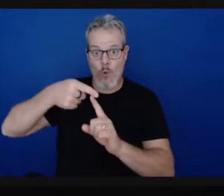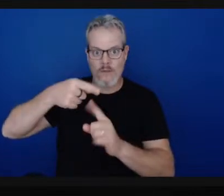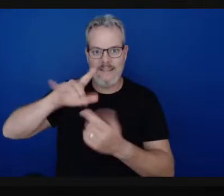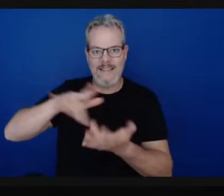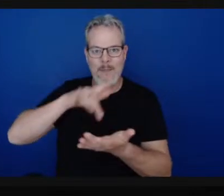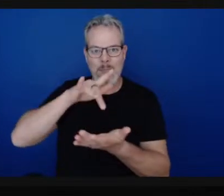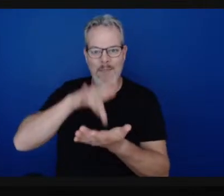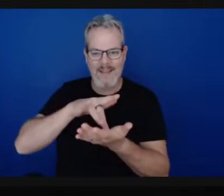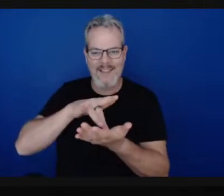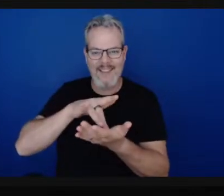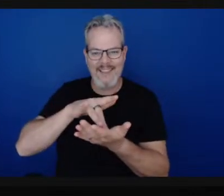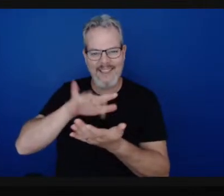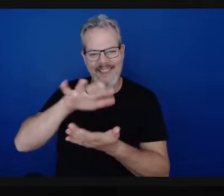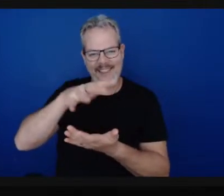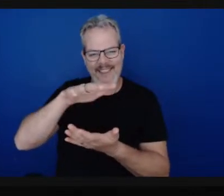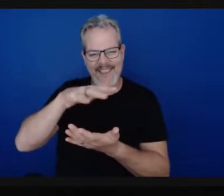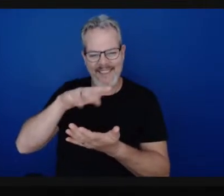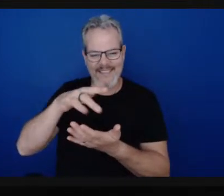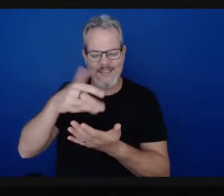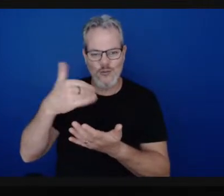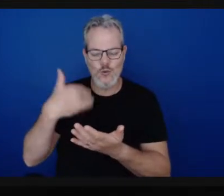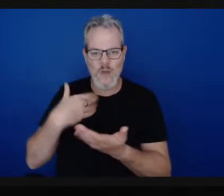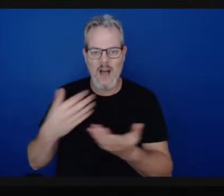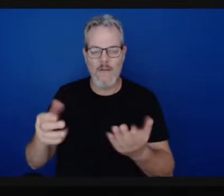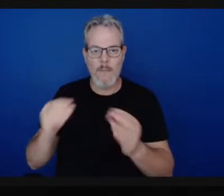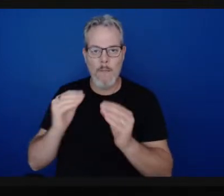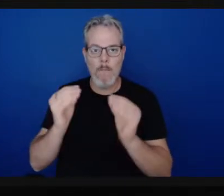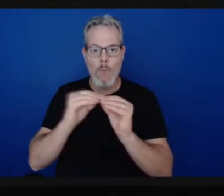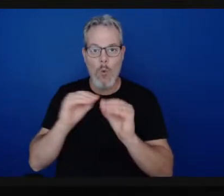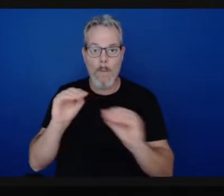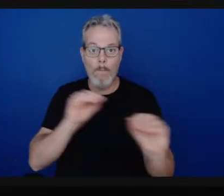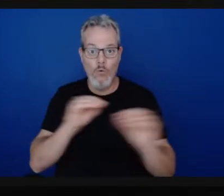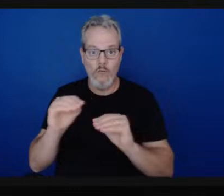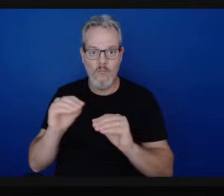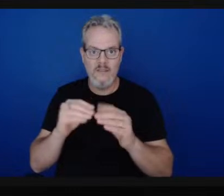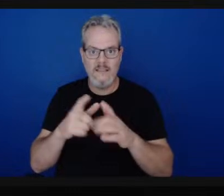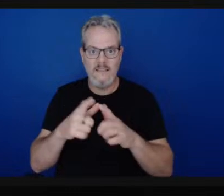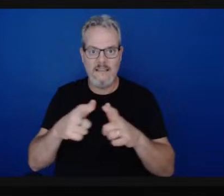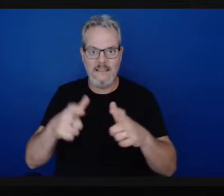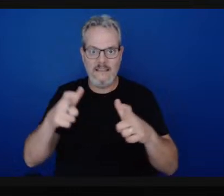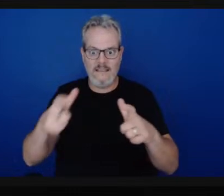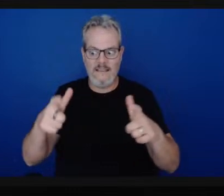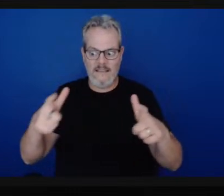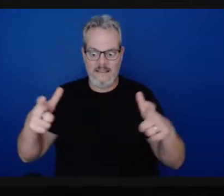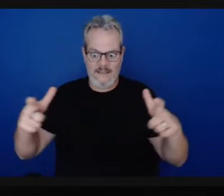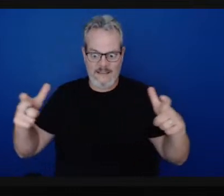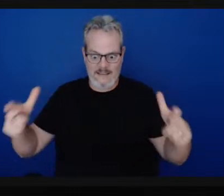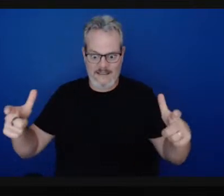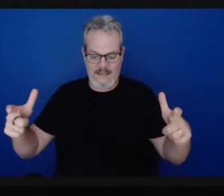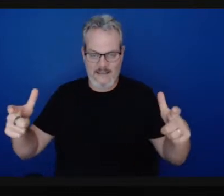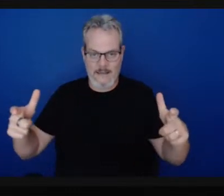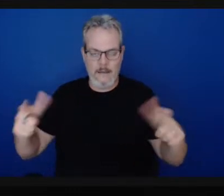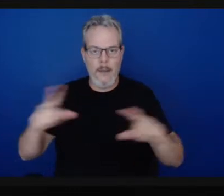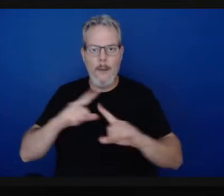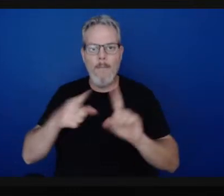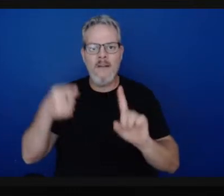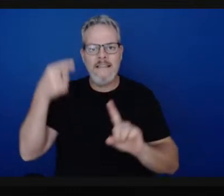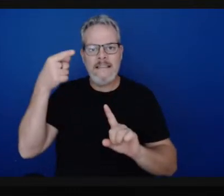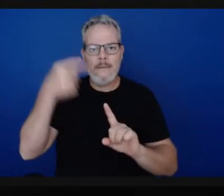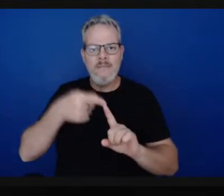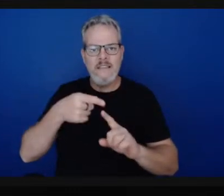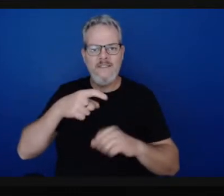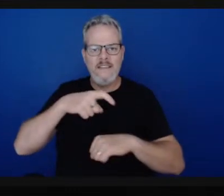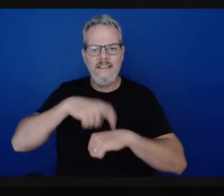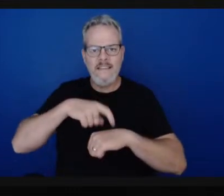have motion away from the center, right? But at a certain point, when you get a